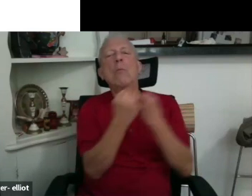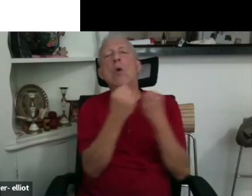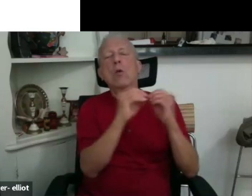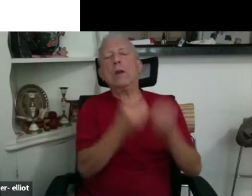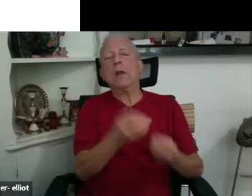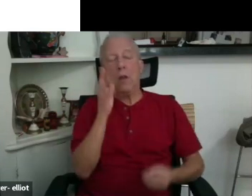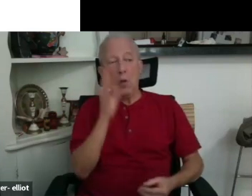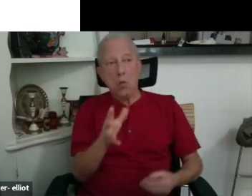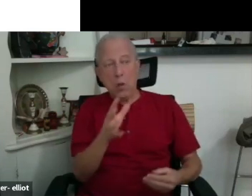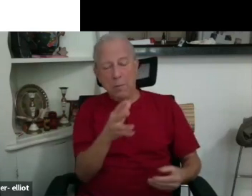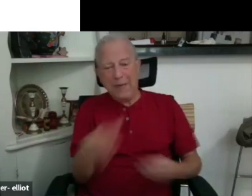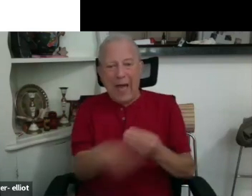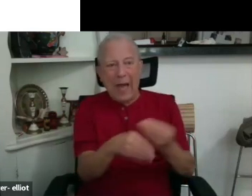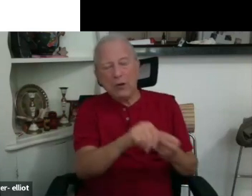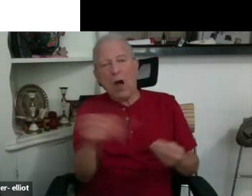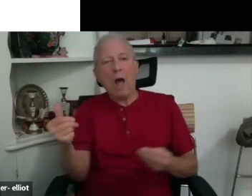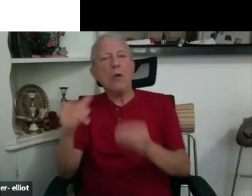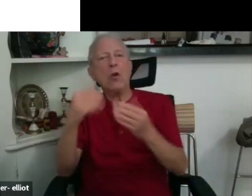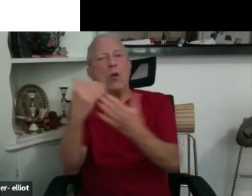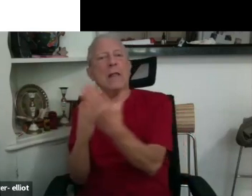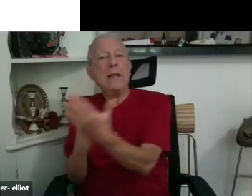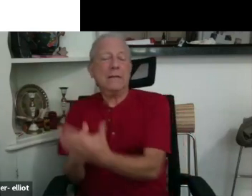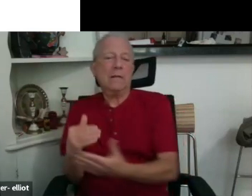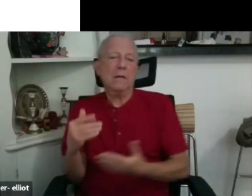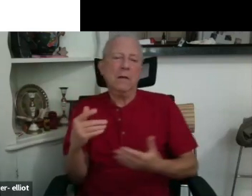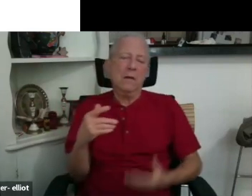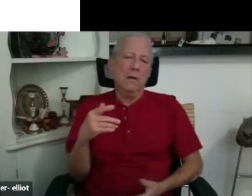like other designation lists, like the list that we were saying,